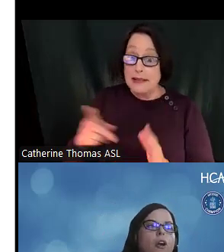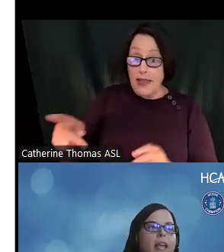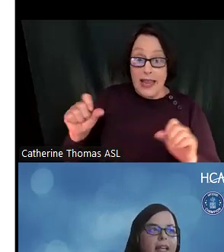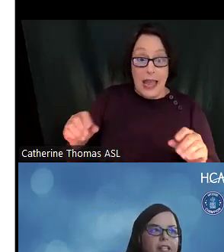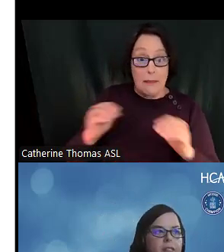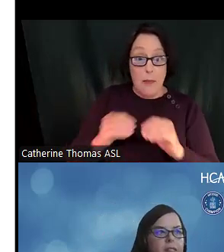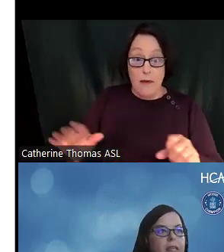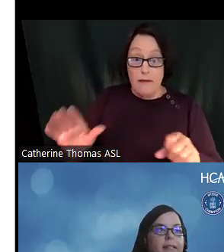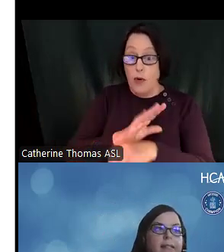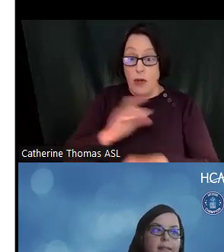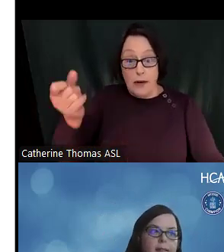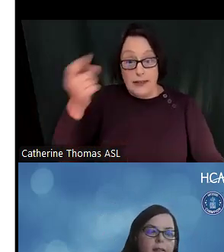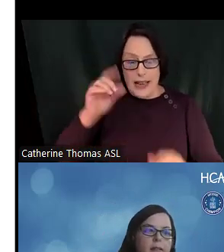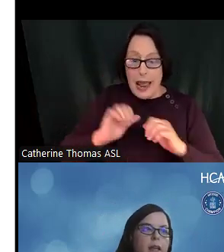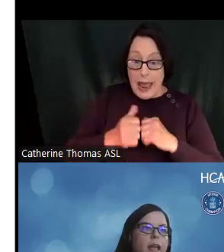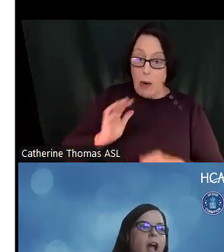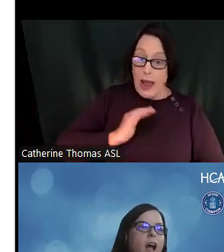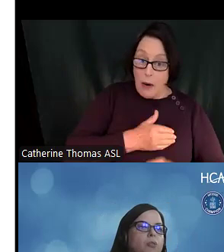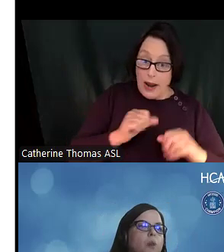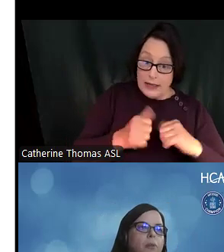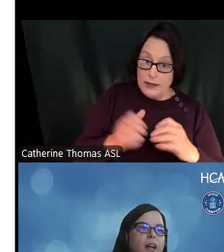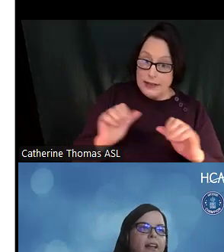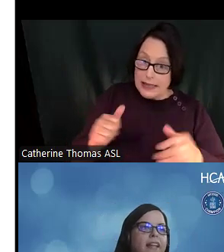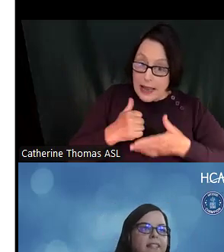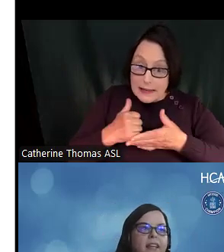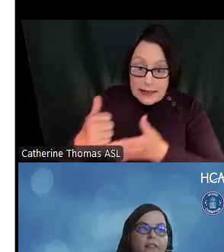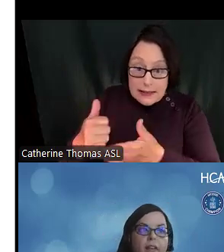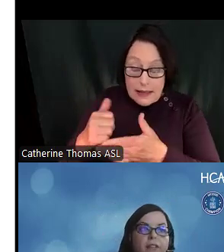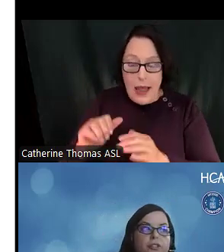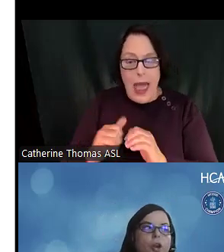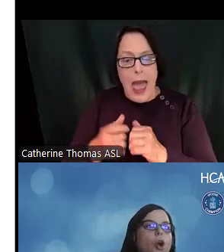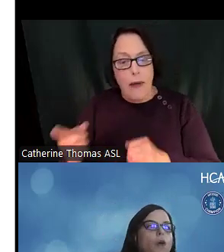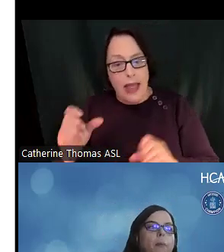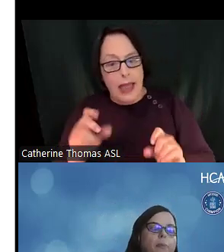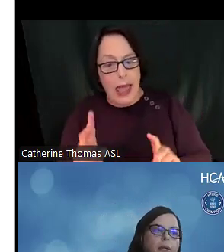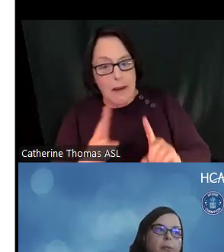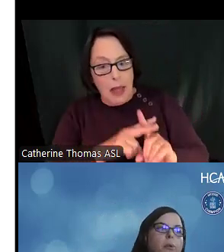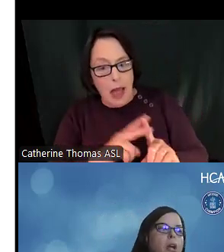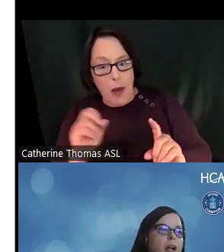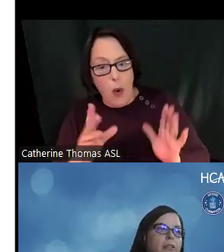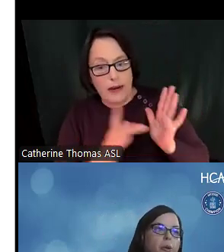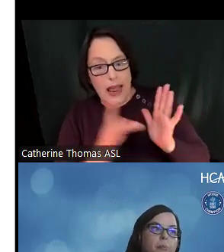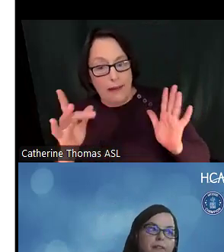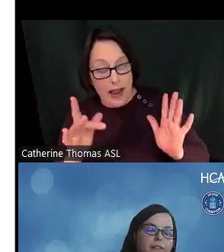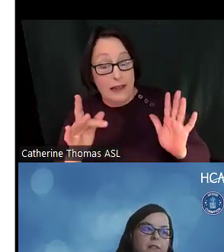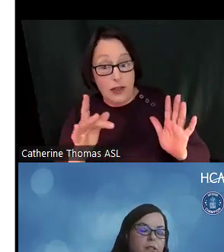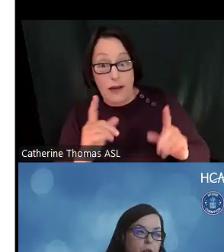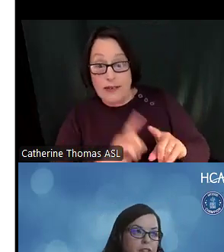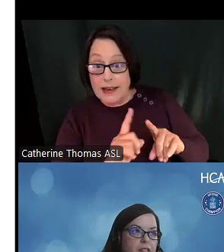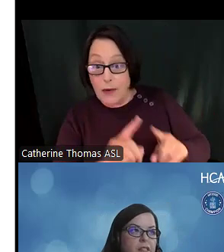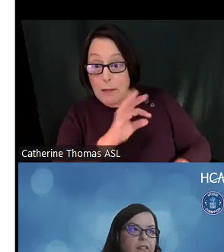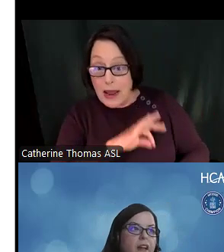how our agency can assist them and how to apply and take advantage of the applicable healthcare benefits